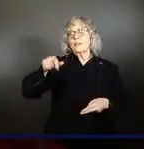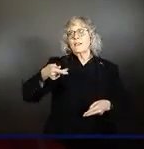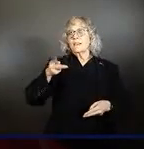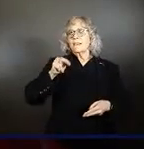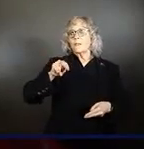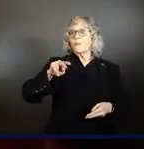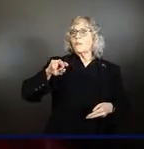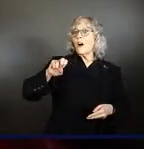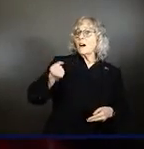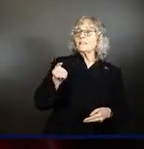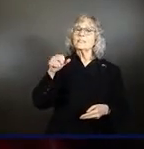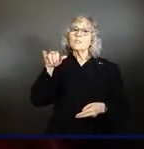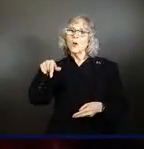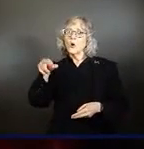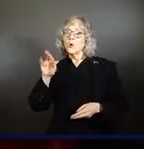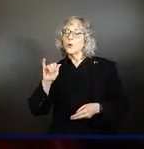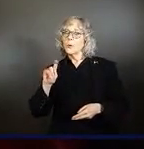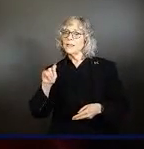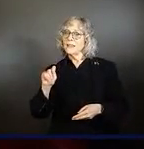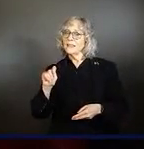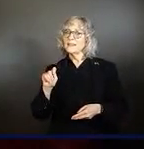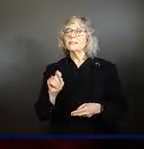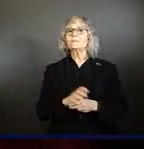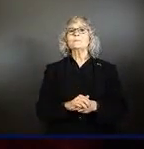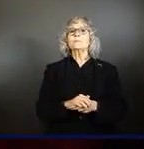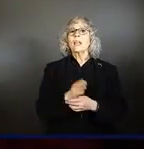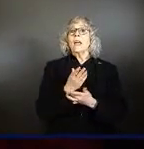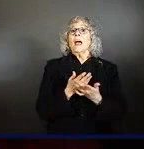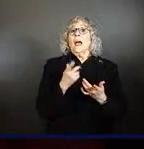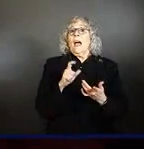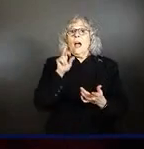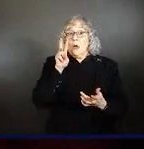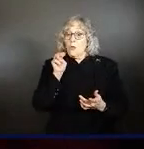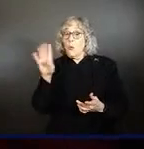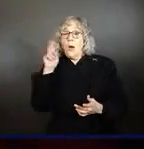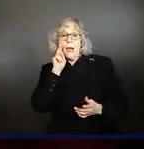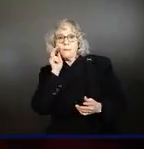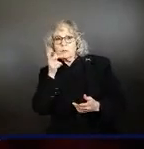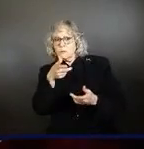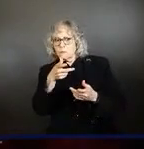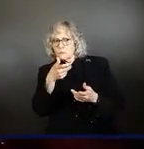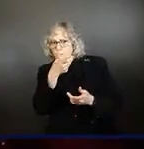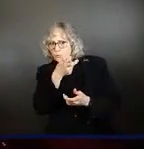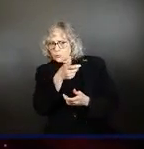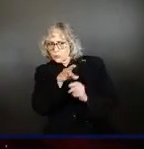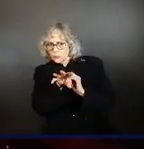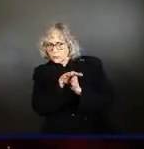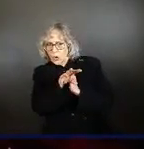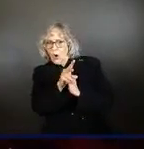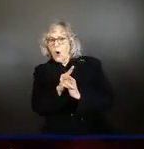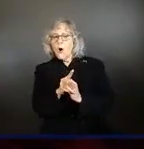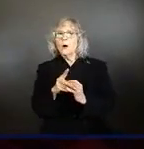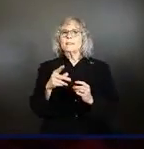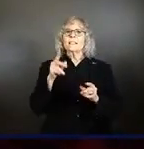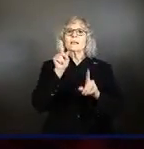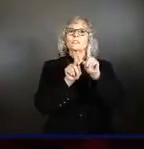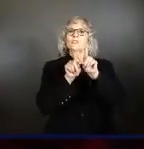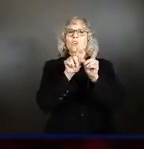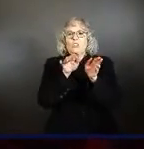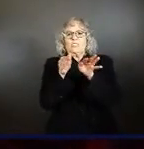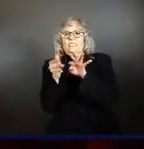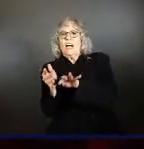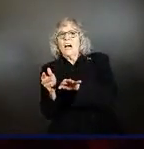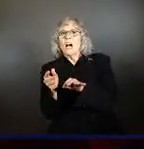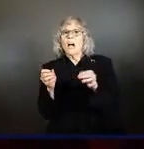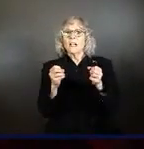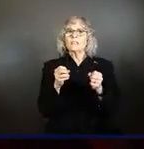And some stars save the best for last. Webb captured a dying star's final performance, sending out rings of gas and